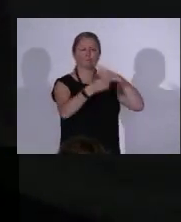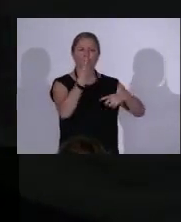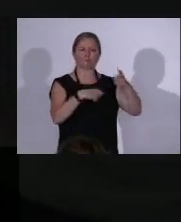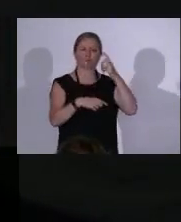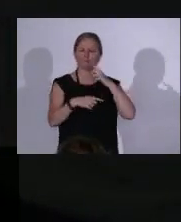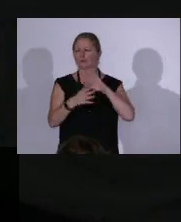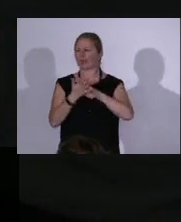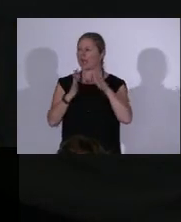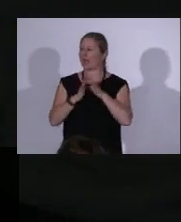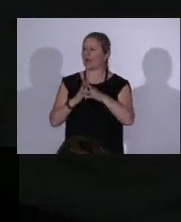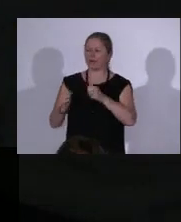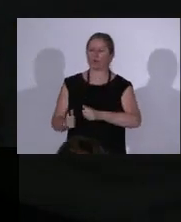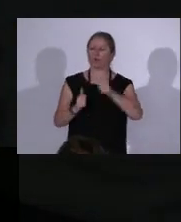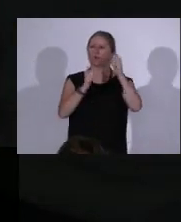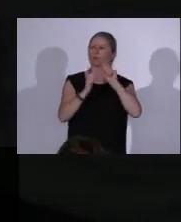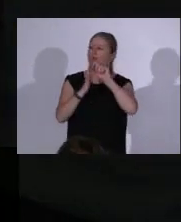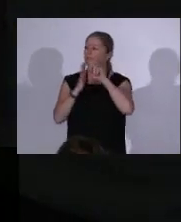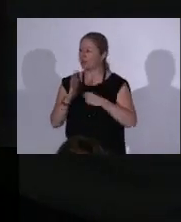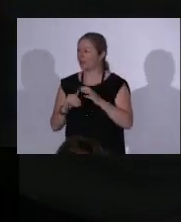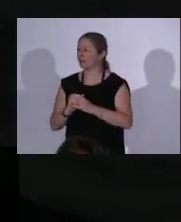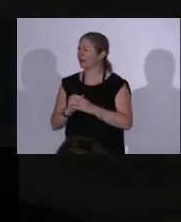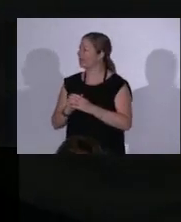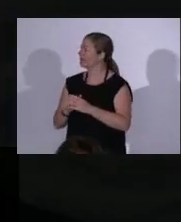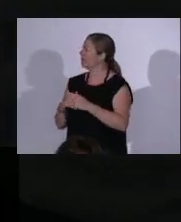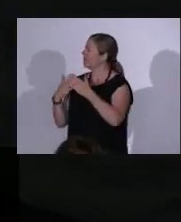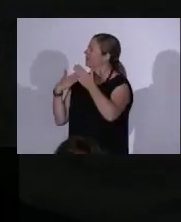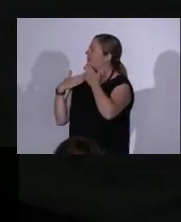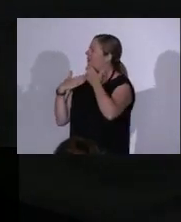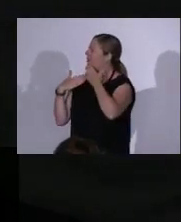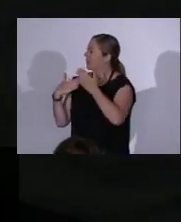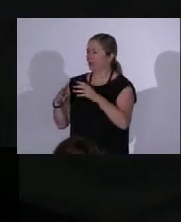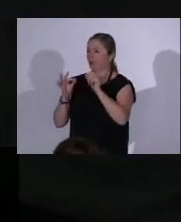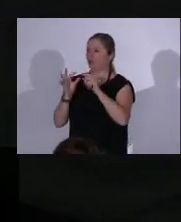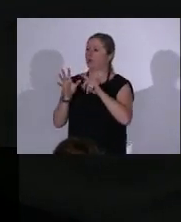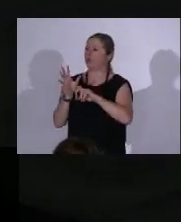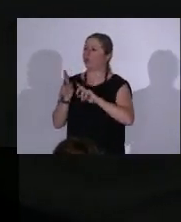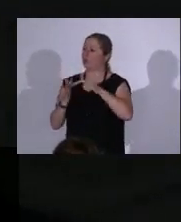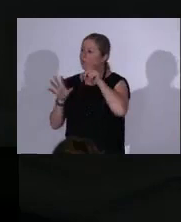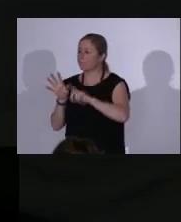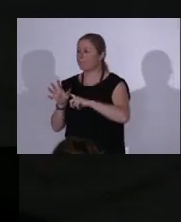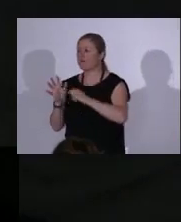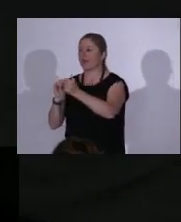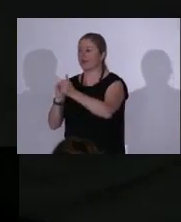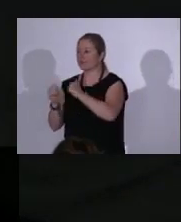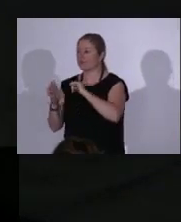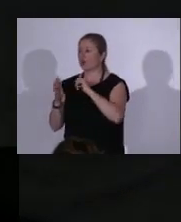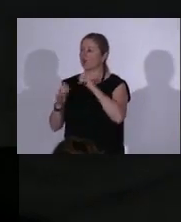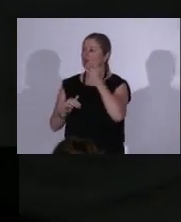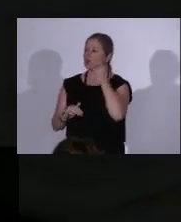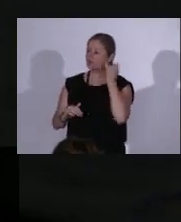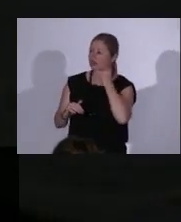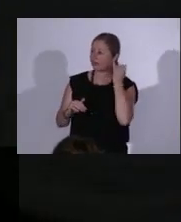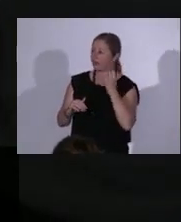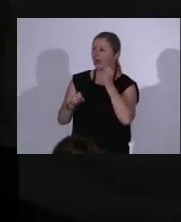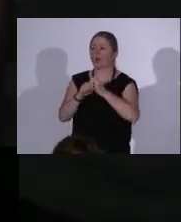project. Thank you to the RSAs in the room. Valley Sport in Shepparton and Leisure Networks down in Geelong have already put